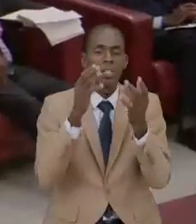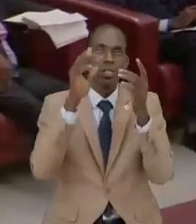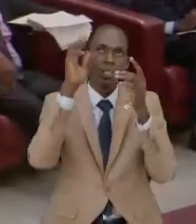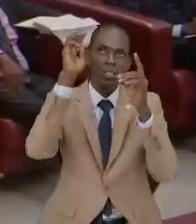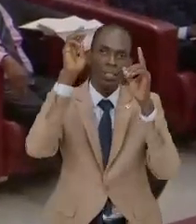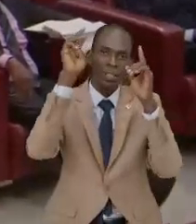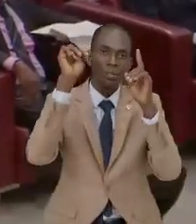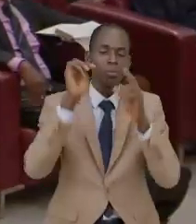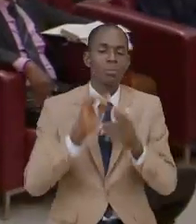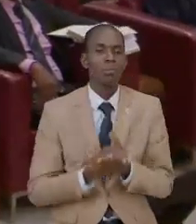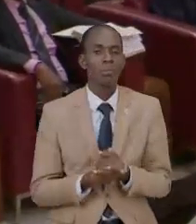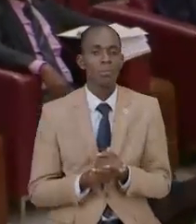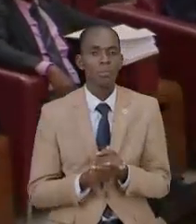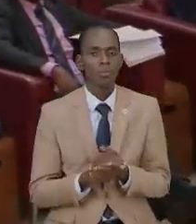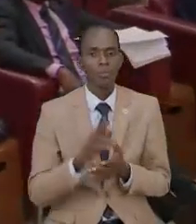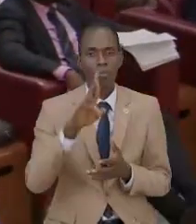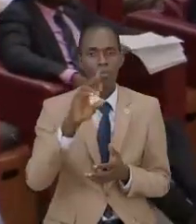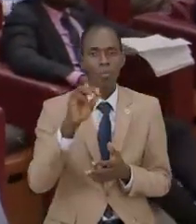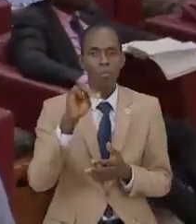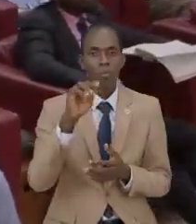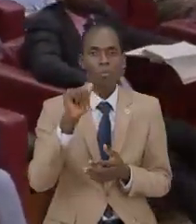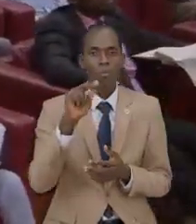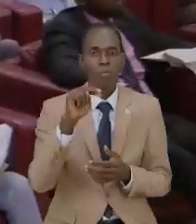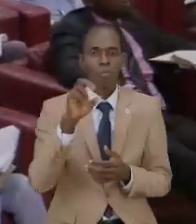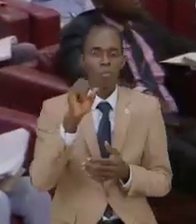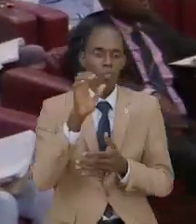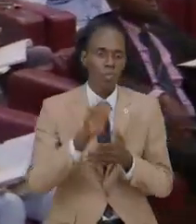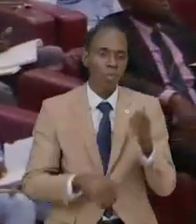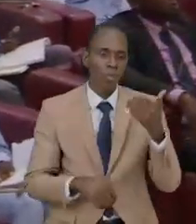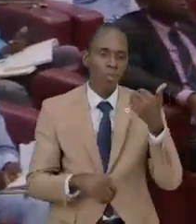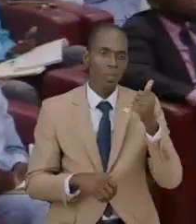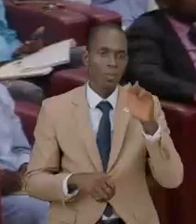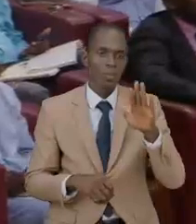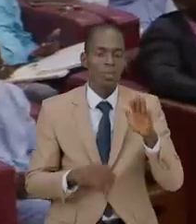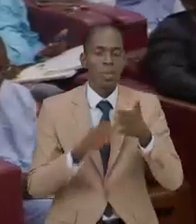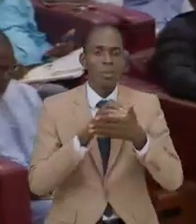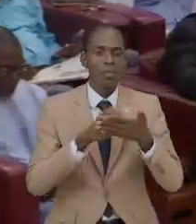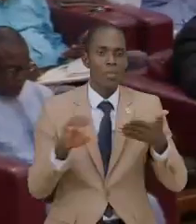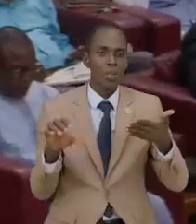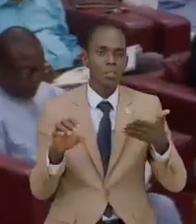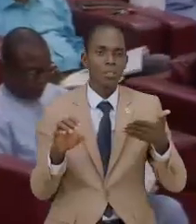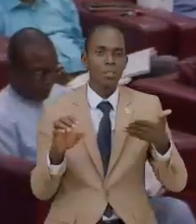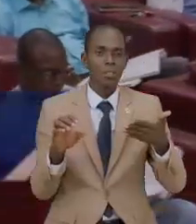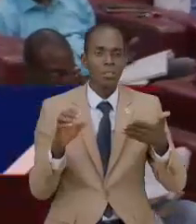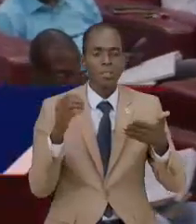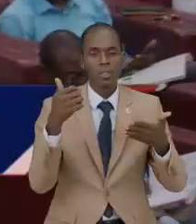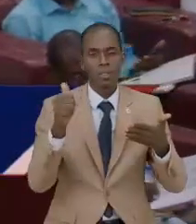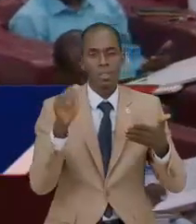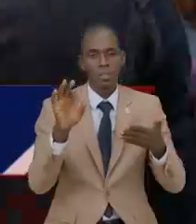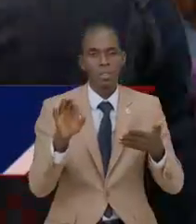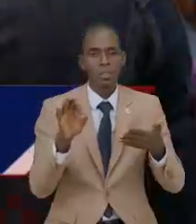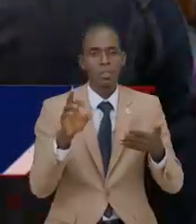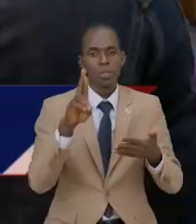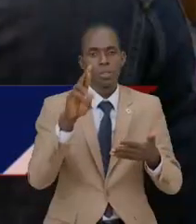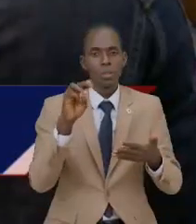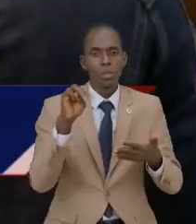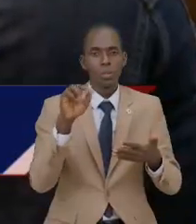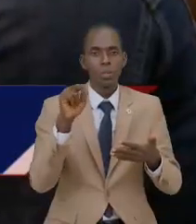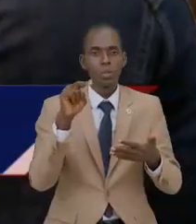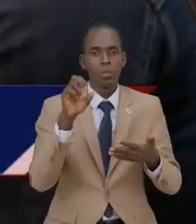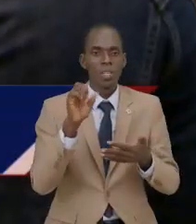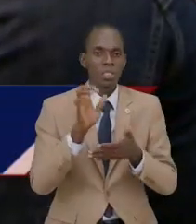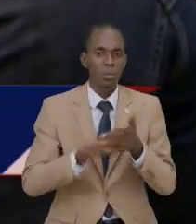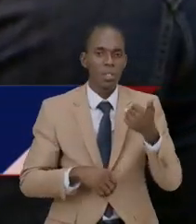obey him. Romans chapter 15, we're reading from verse 19. Romans chapter